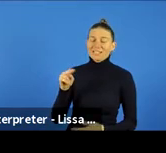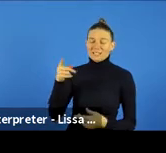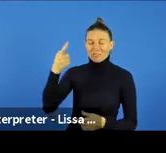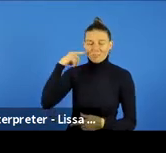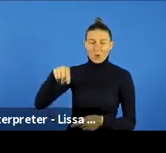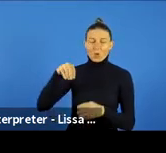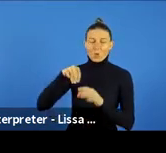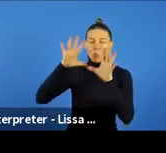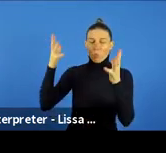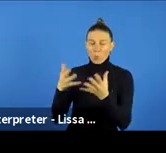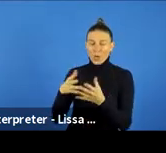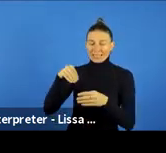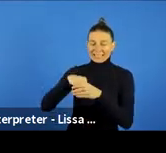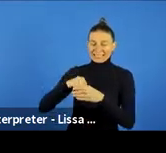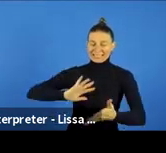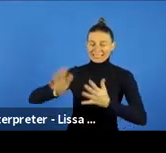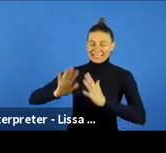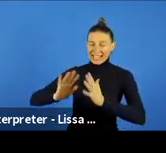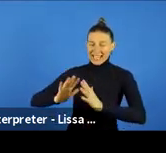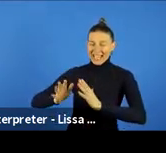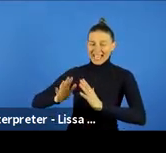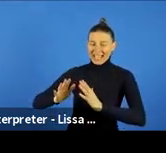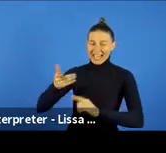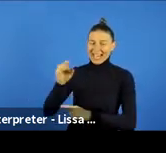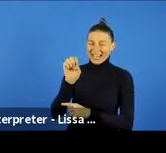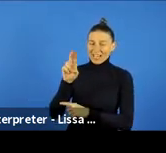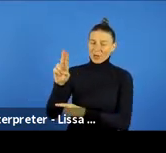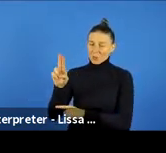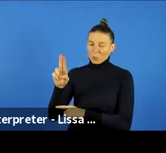EU. For Mr. Stephen Helbing, the floor is yours.